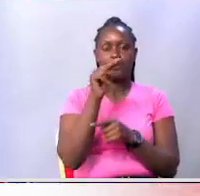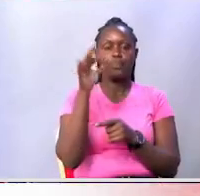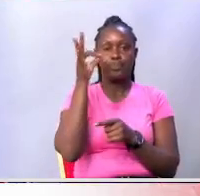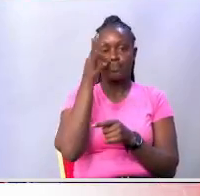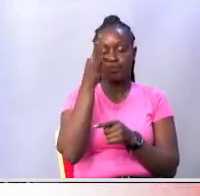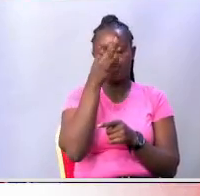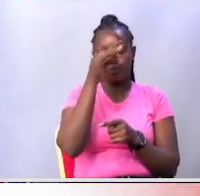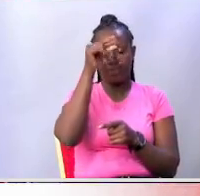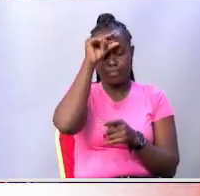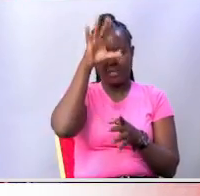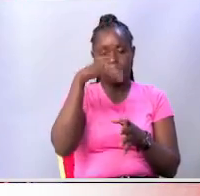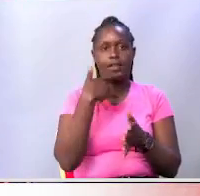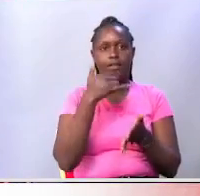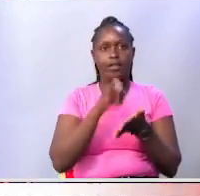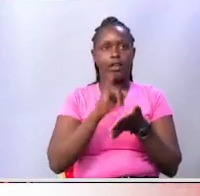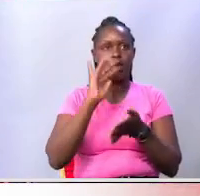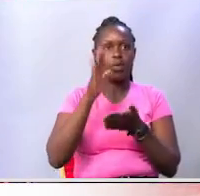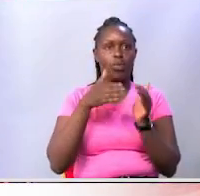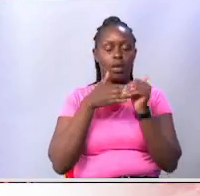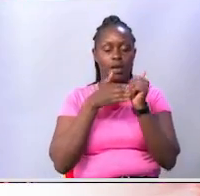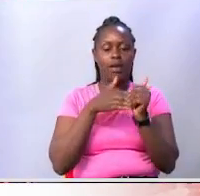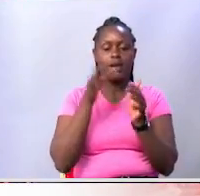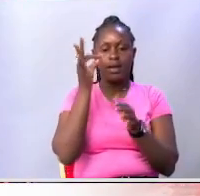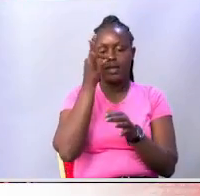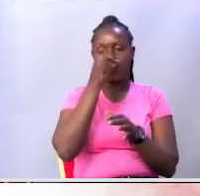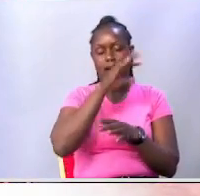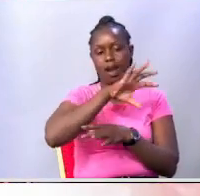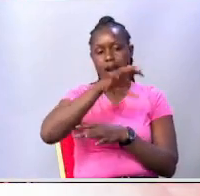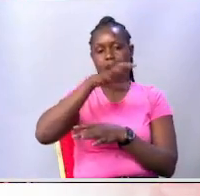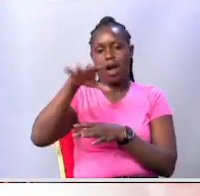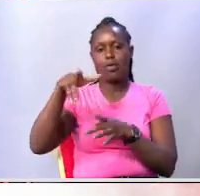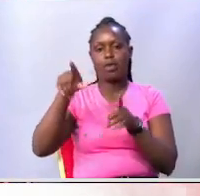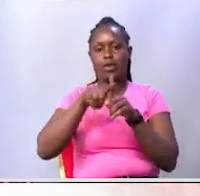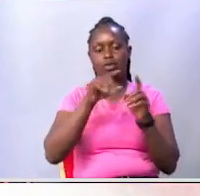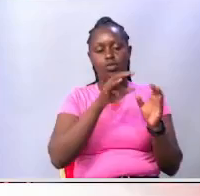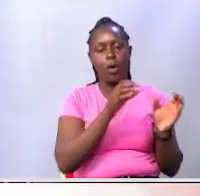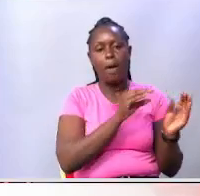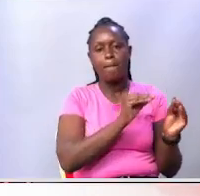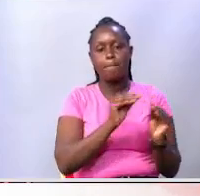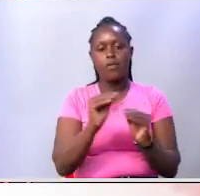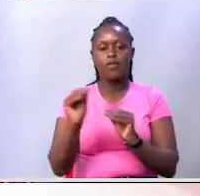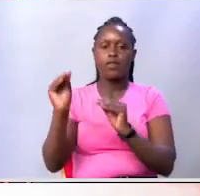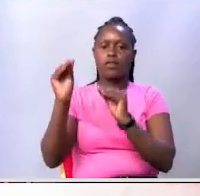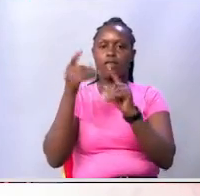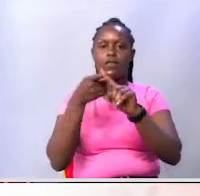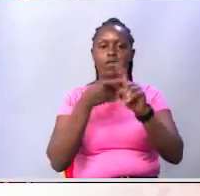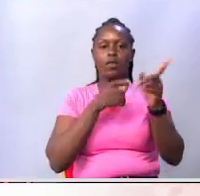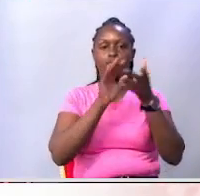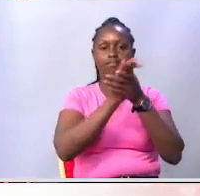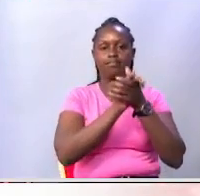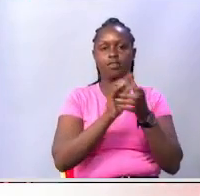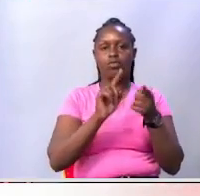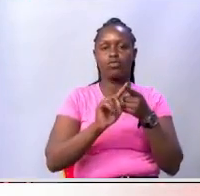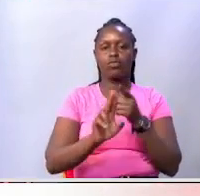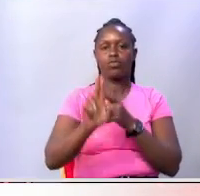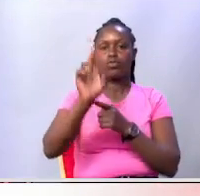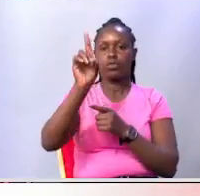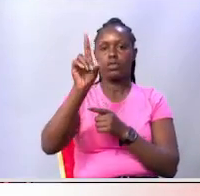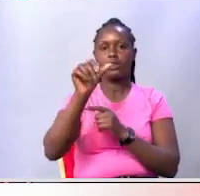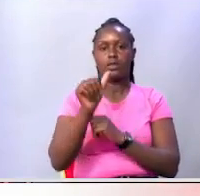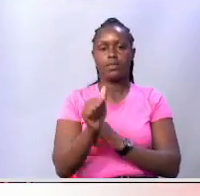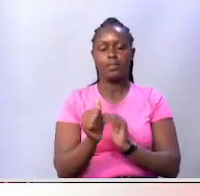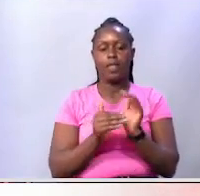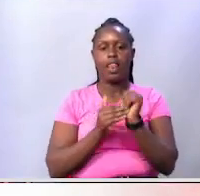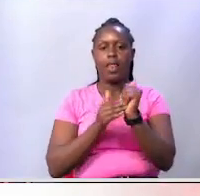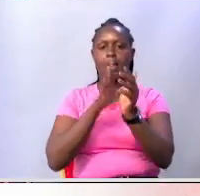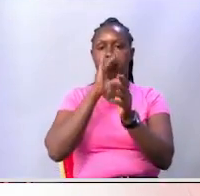Kahiga has said he will lead Nyeri County mass defection from Jubilee Party to the United Democratic Alliance led